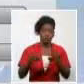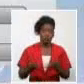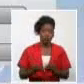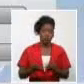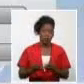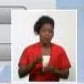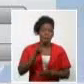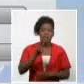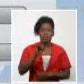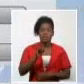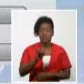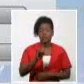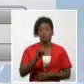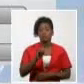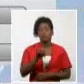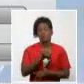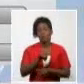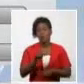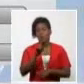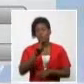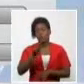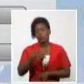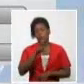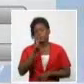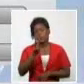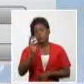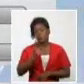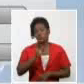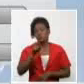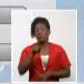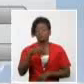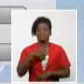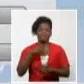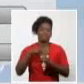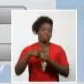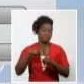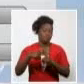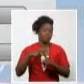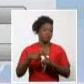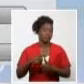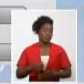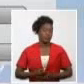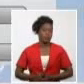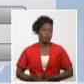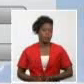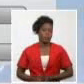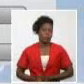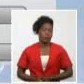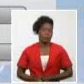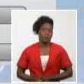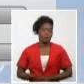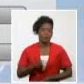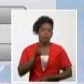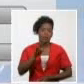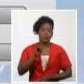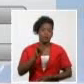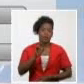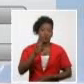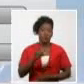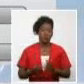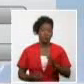1,965 samples, 26, that is 1.3% of the samples, tested positive.